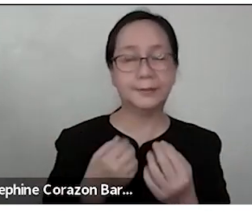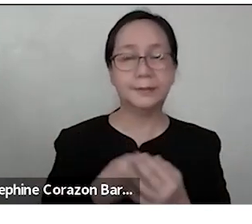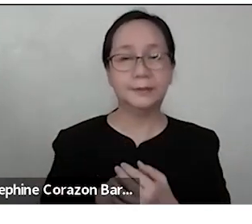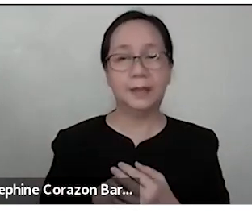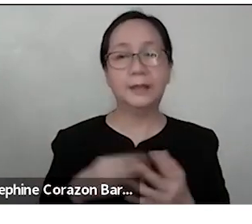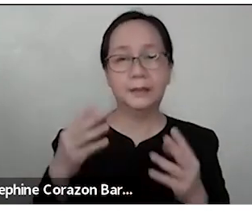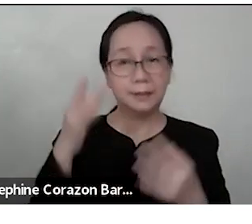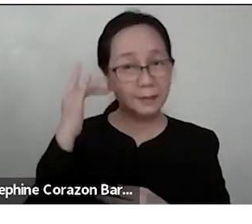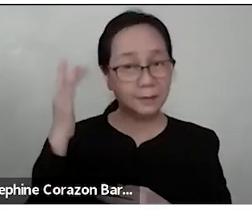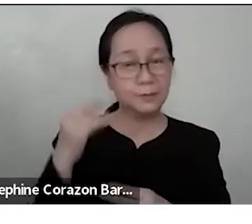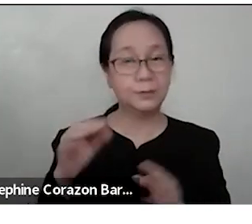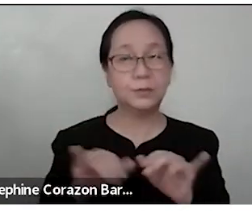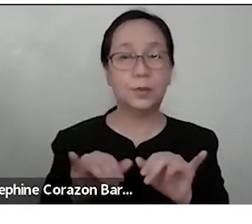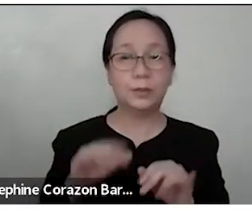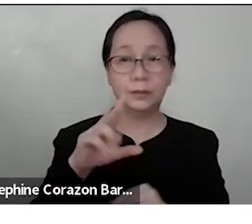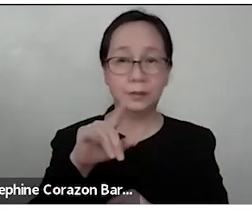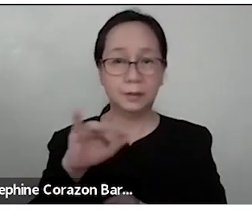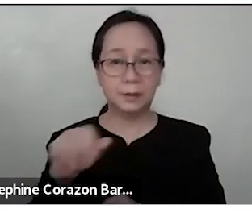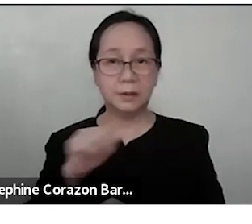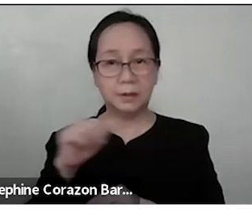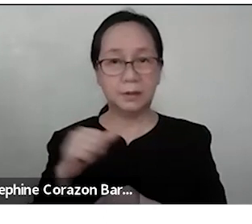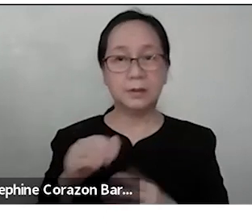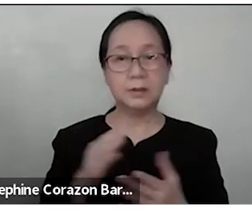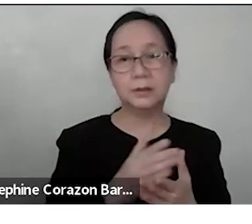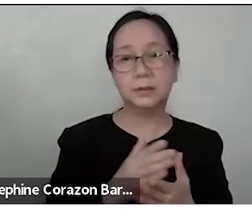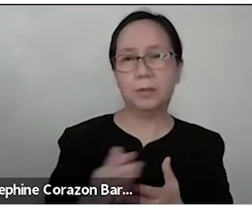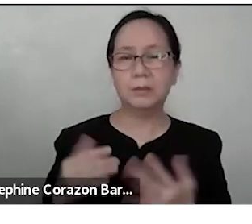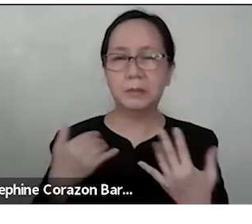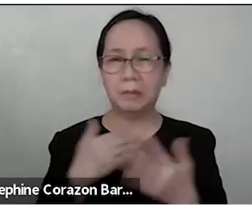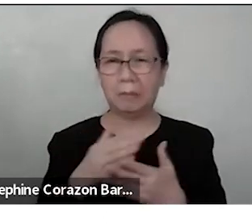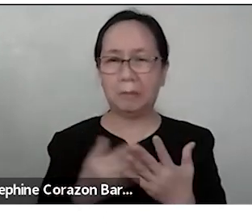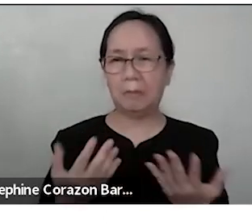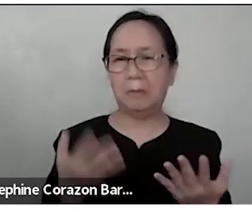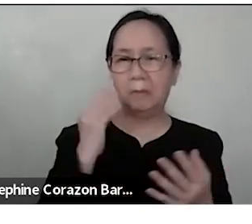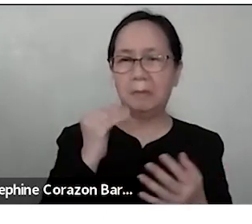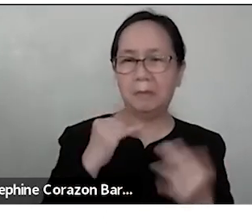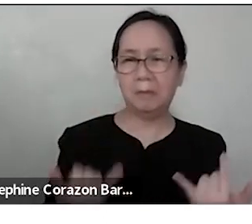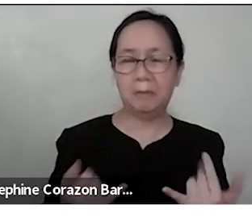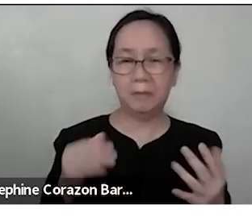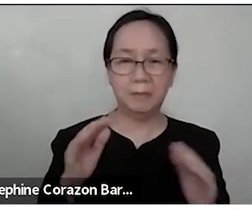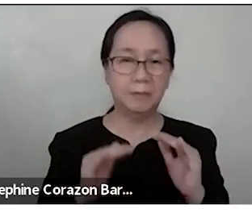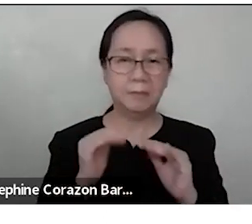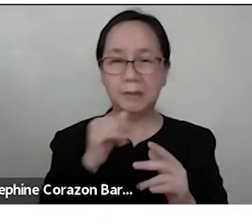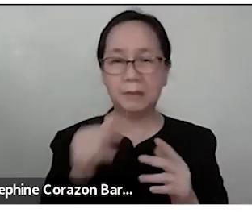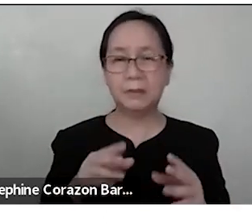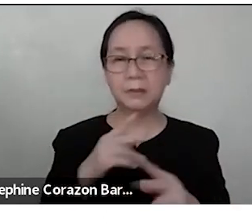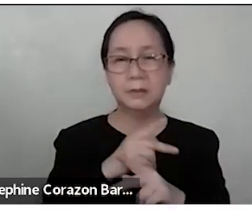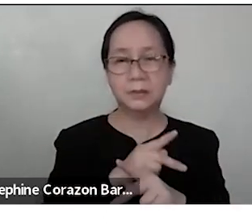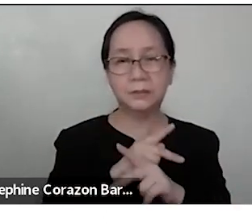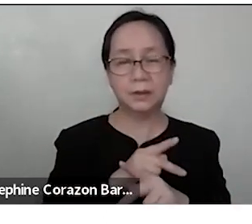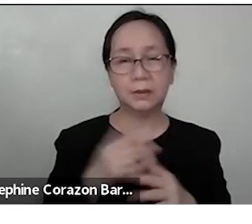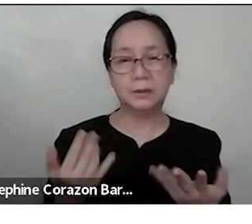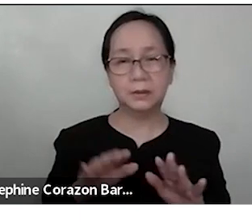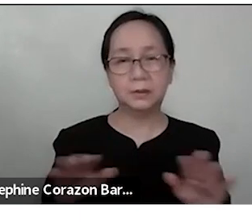It's a sensitive issue, and CRC Asia shared several instances when they had to find that balance between child participation and safeguarding.